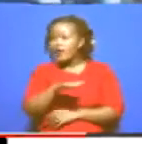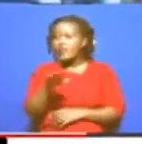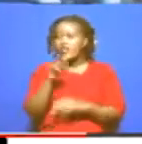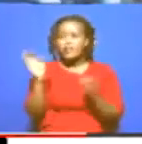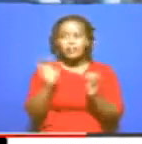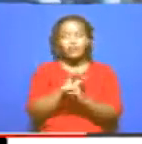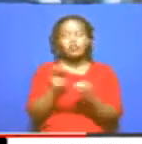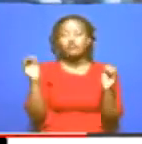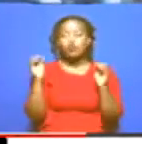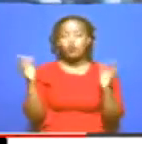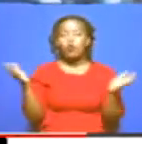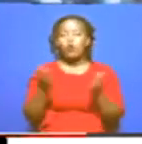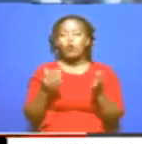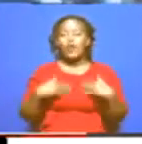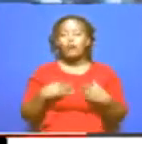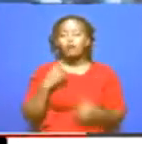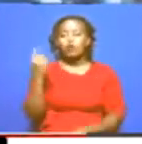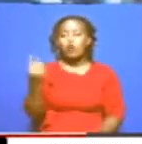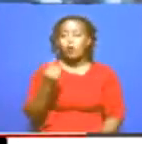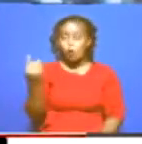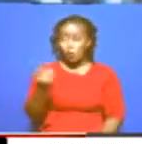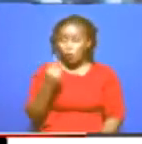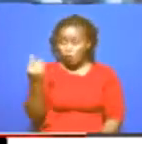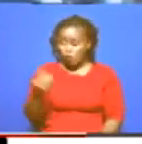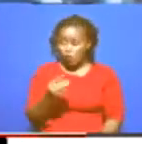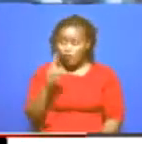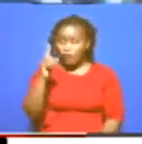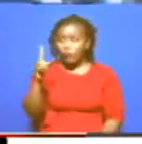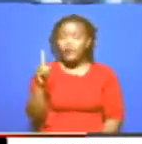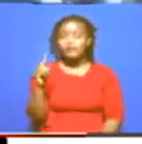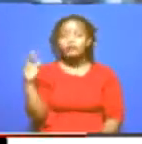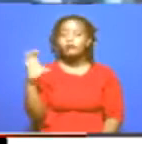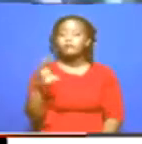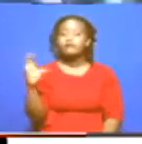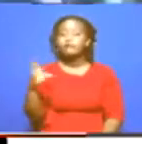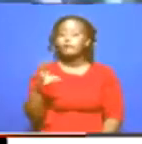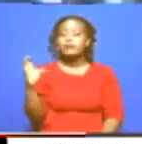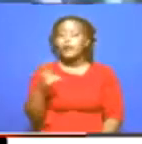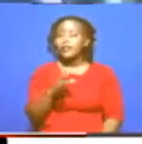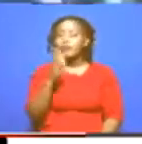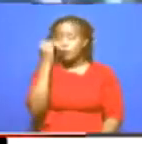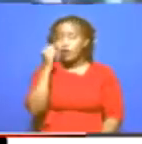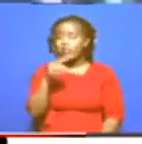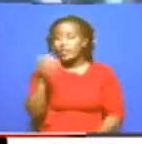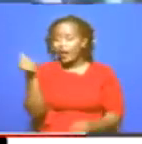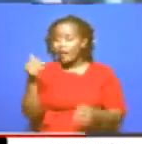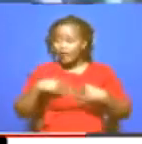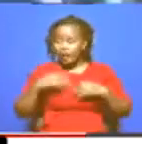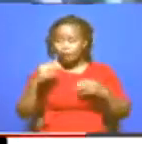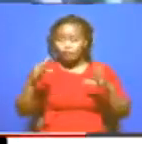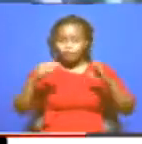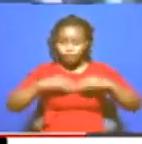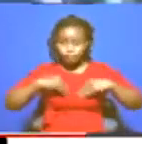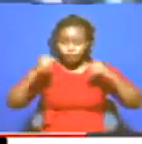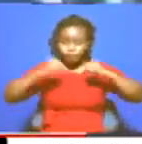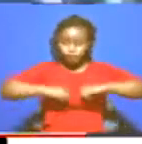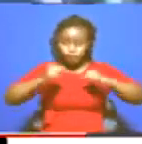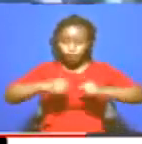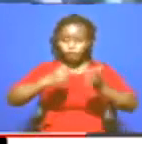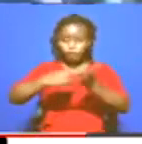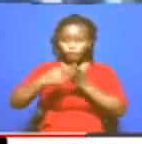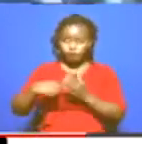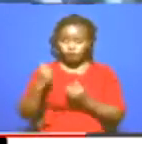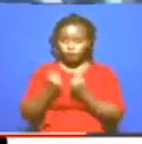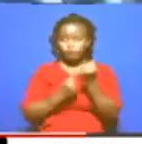in one of the areas, because they have reached consensus in most of them or in all of them.